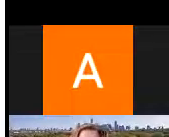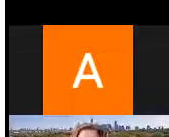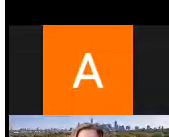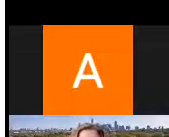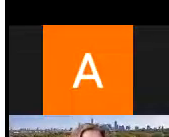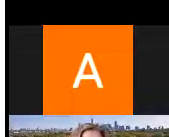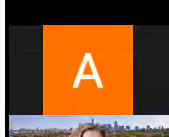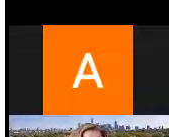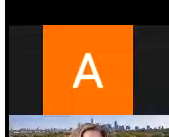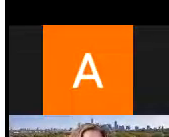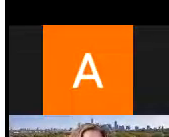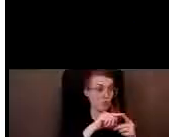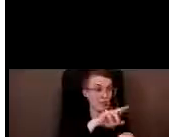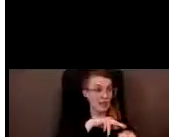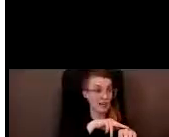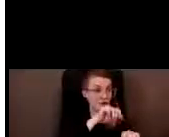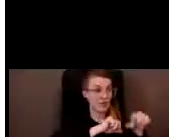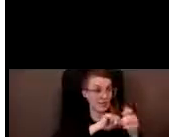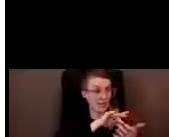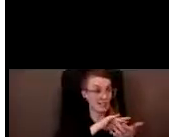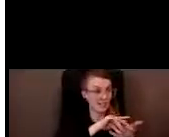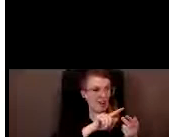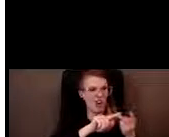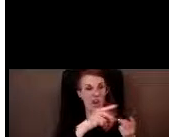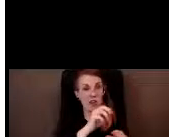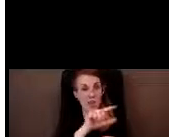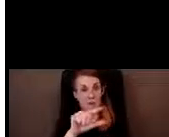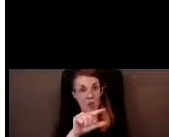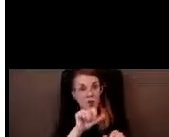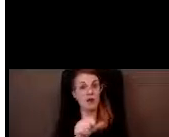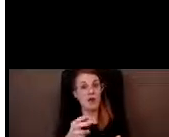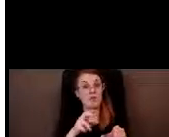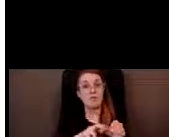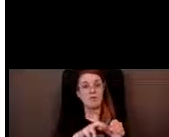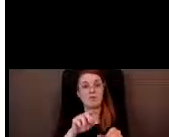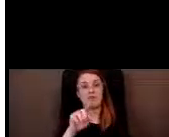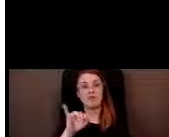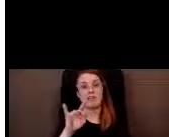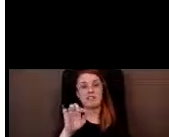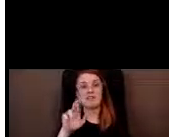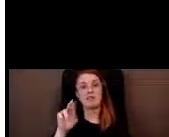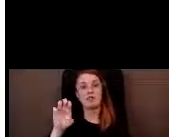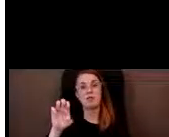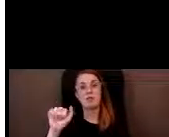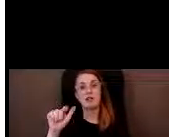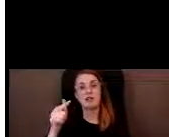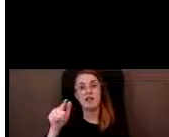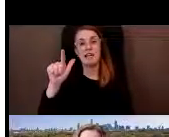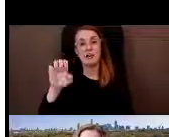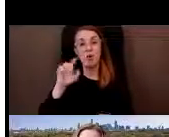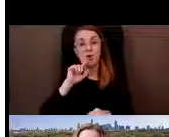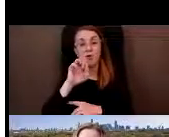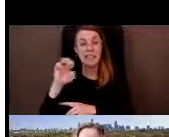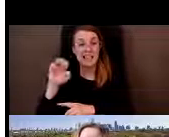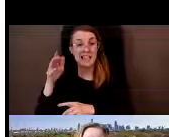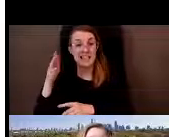Center and the pool. From the pool, you could then hop on the Zilker Eagle to the east side of the park, linking up with the parking